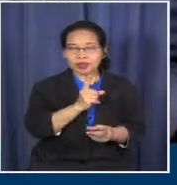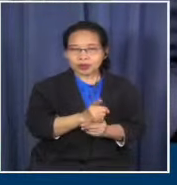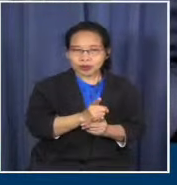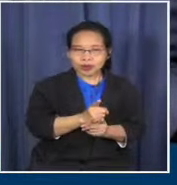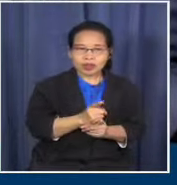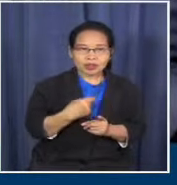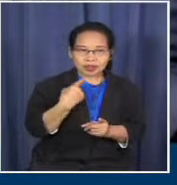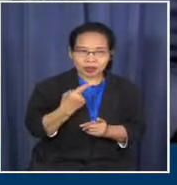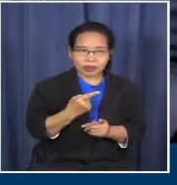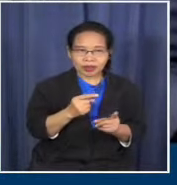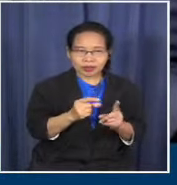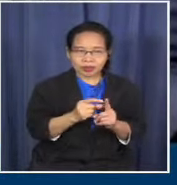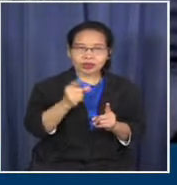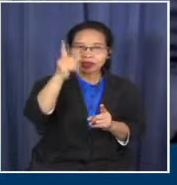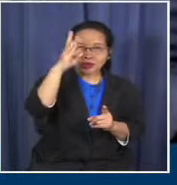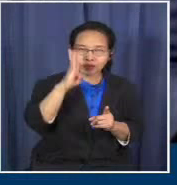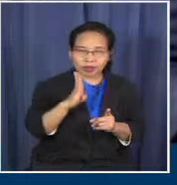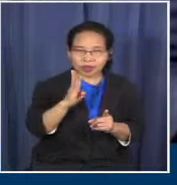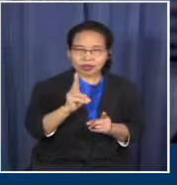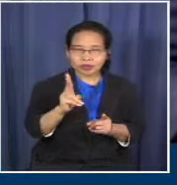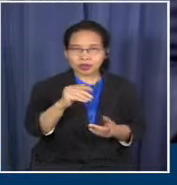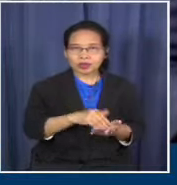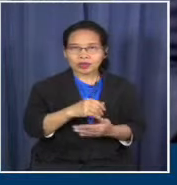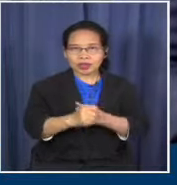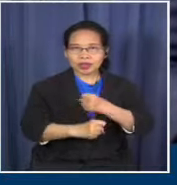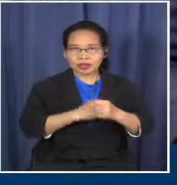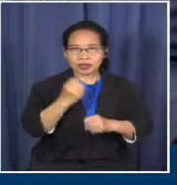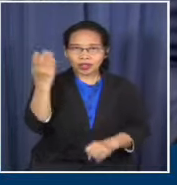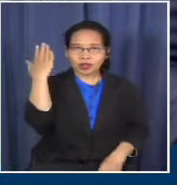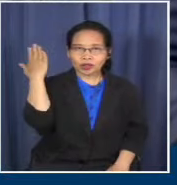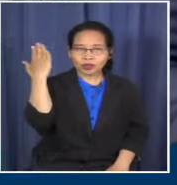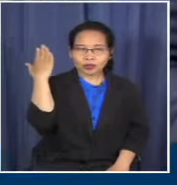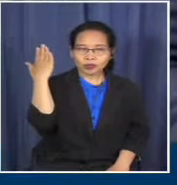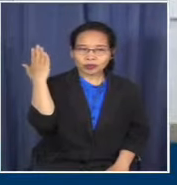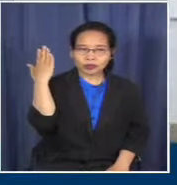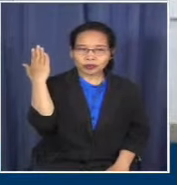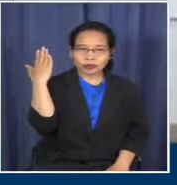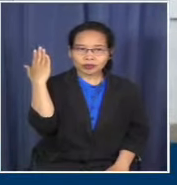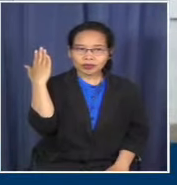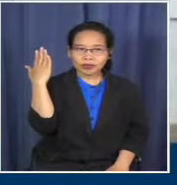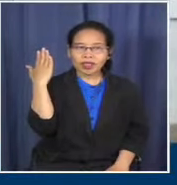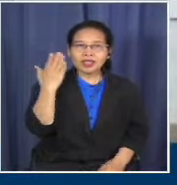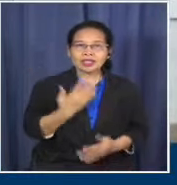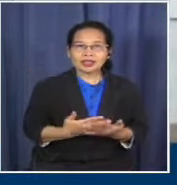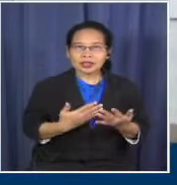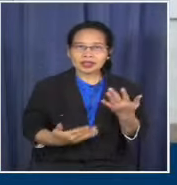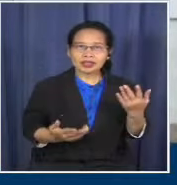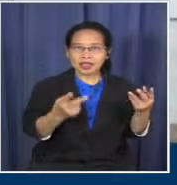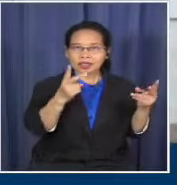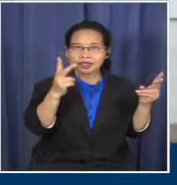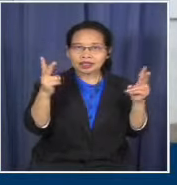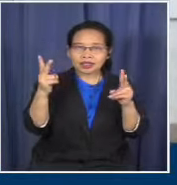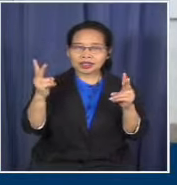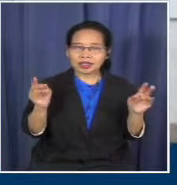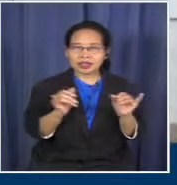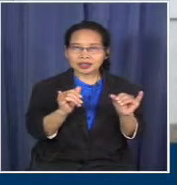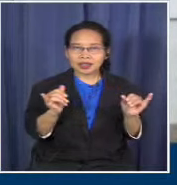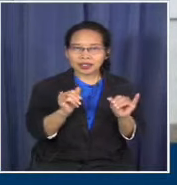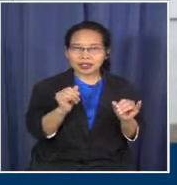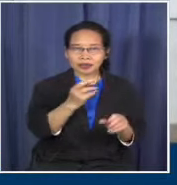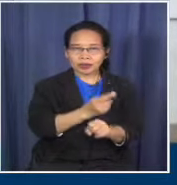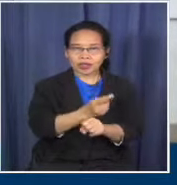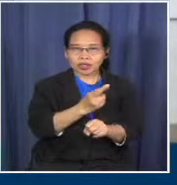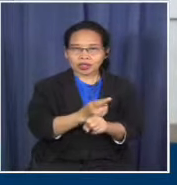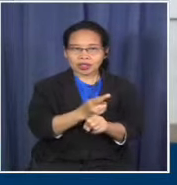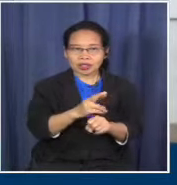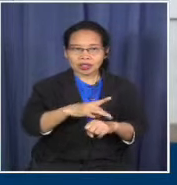hard-headed. You do not believe in the truth. The word of God said 2,000 years ago, the things